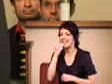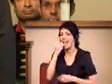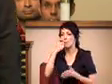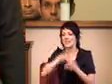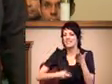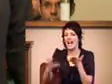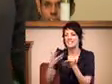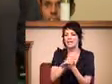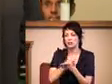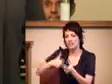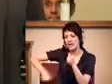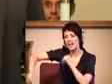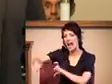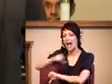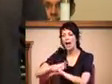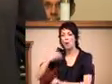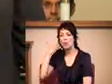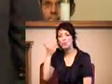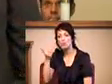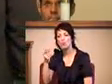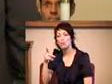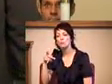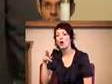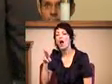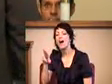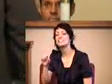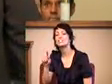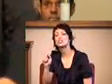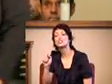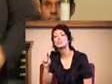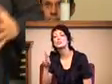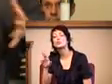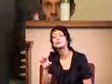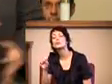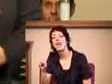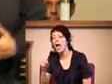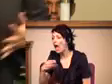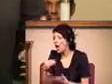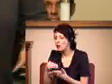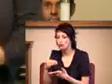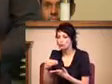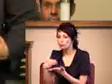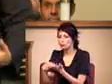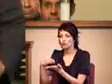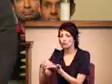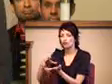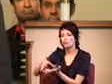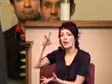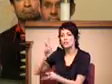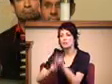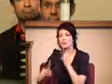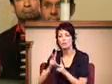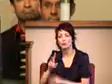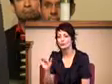with prostitutes, right? And some rich folk thrown in there in between.